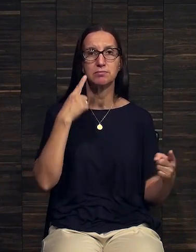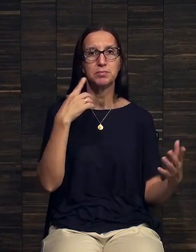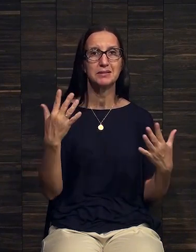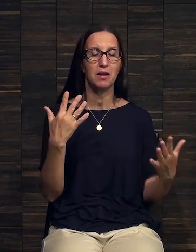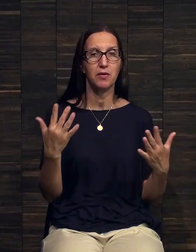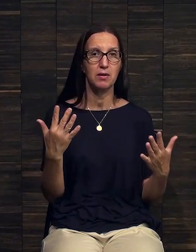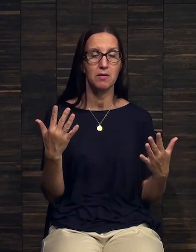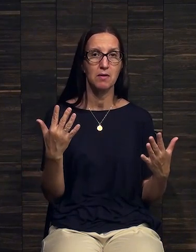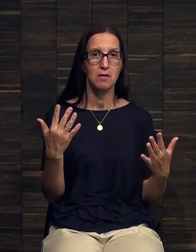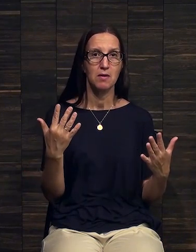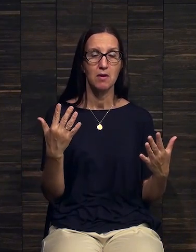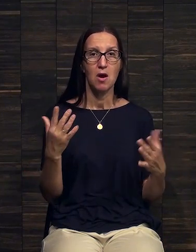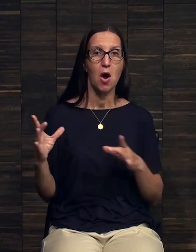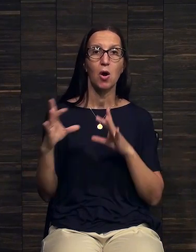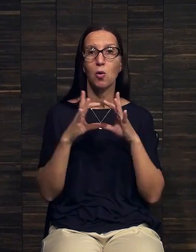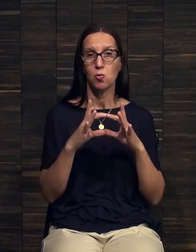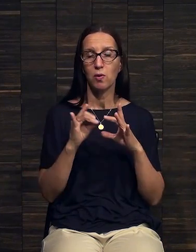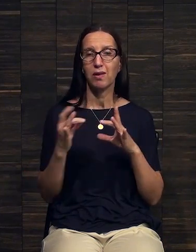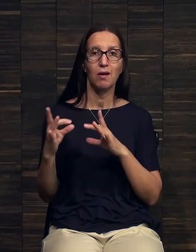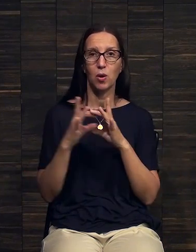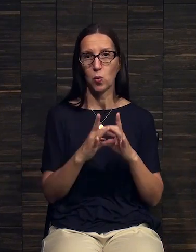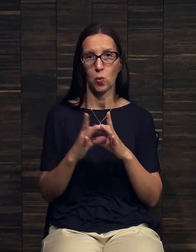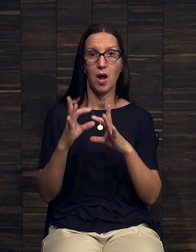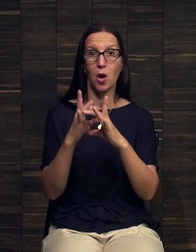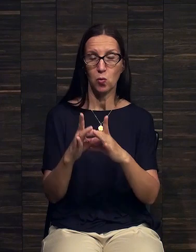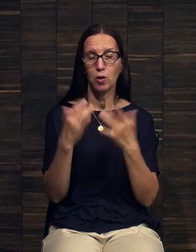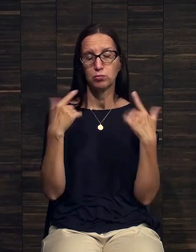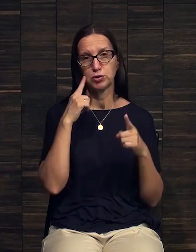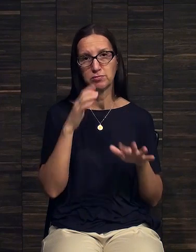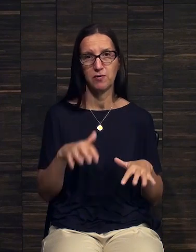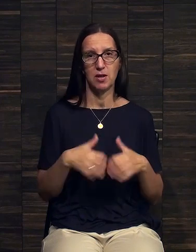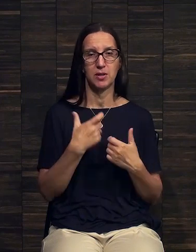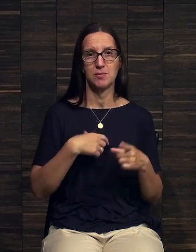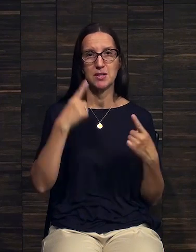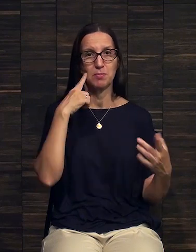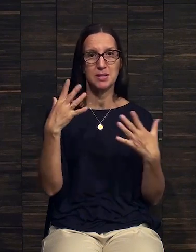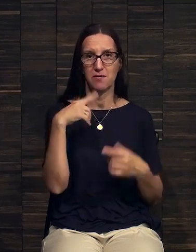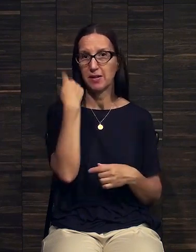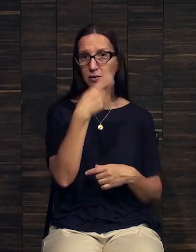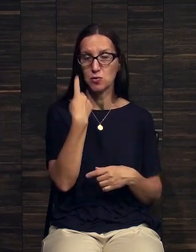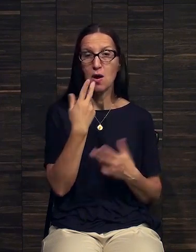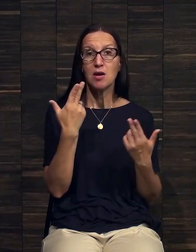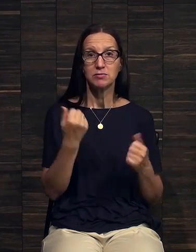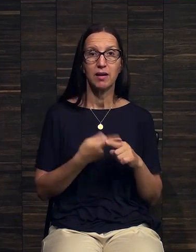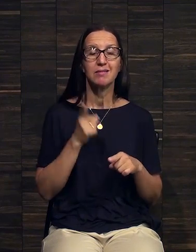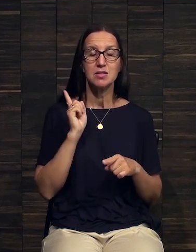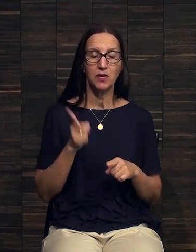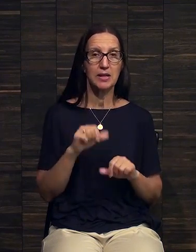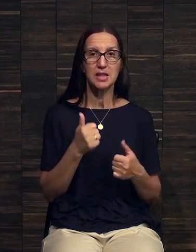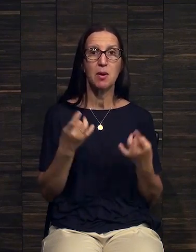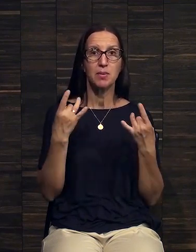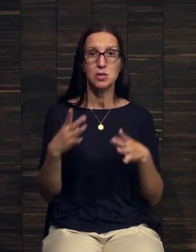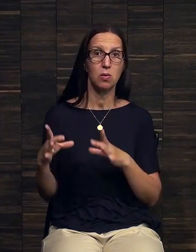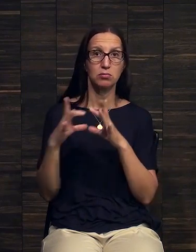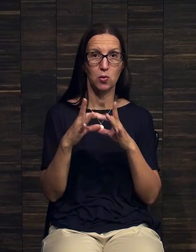If someone can imagine a circle and two circles inside, and automatically we can perceive